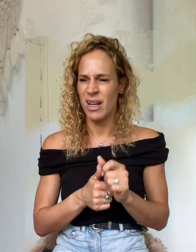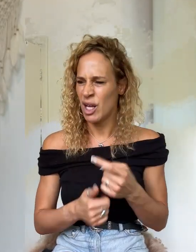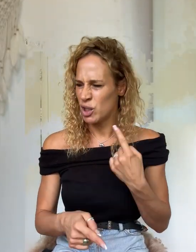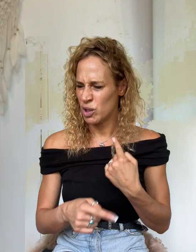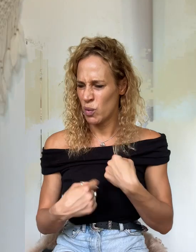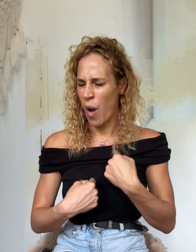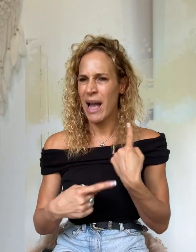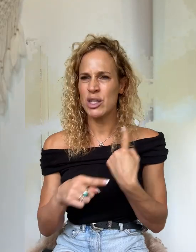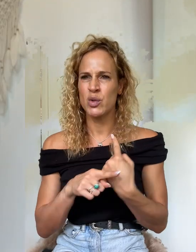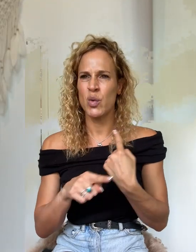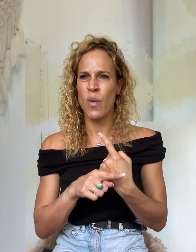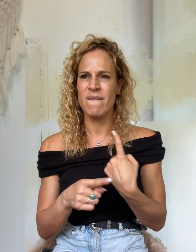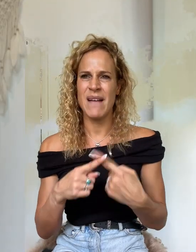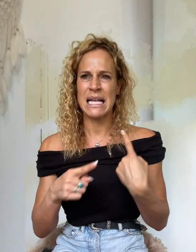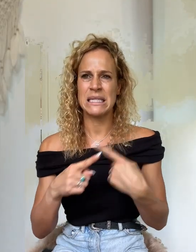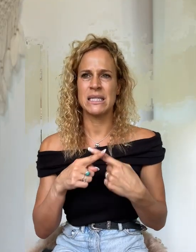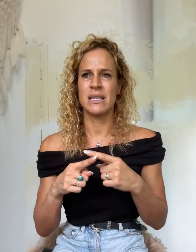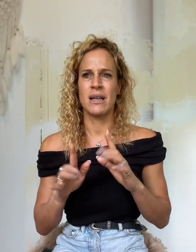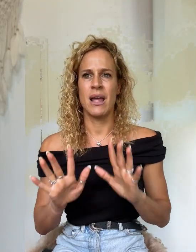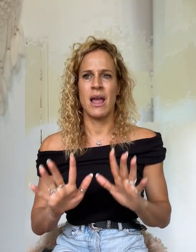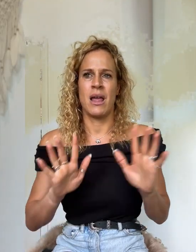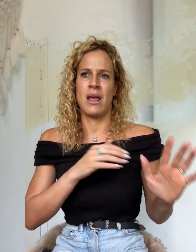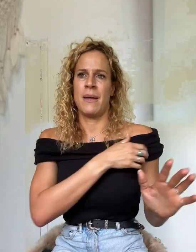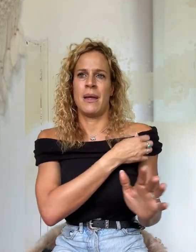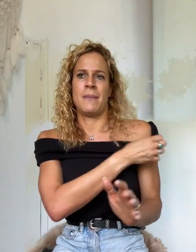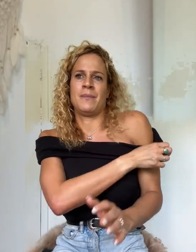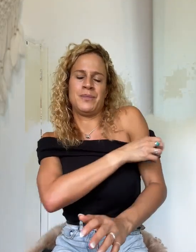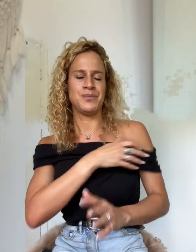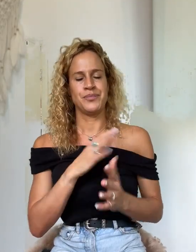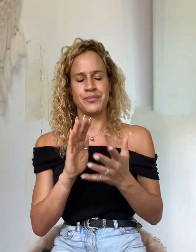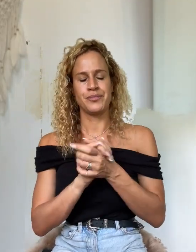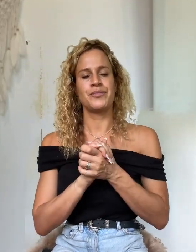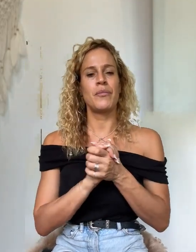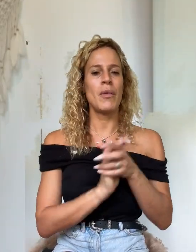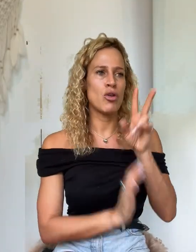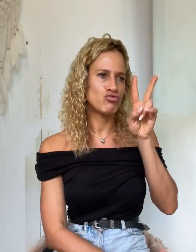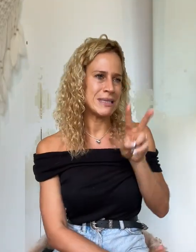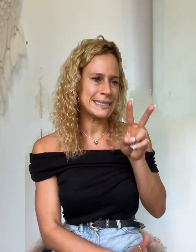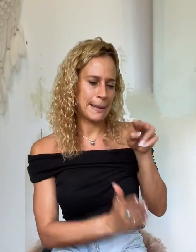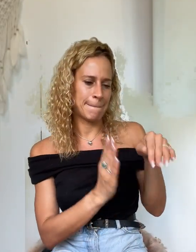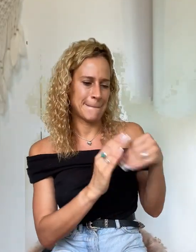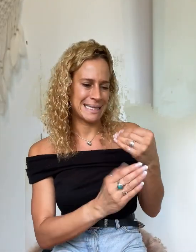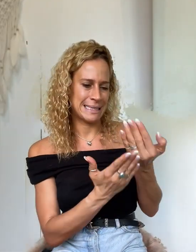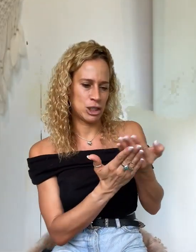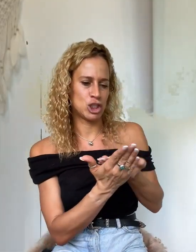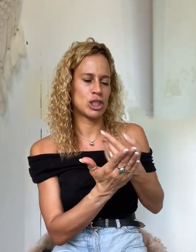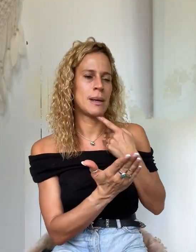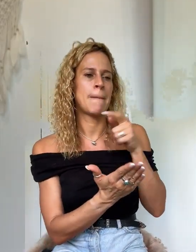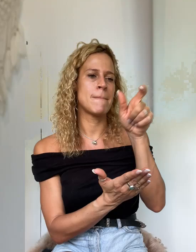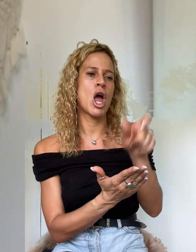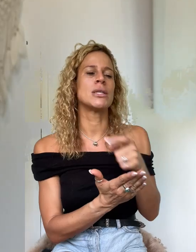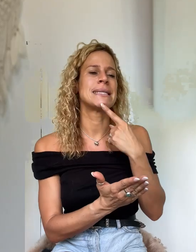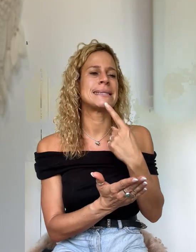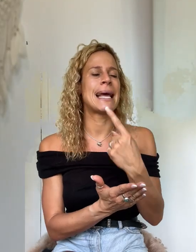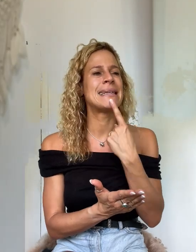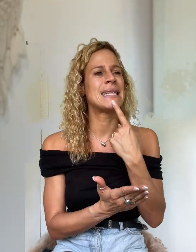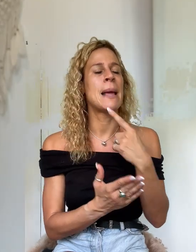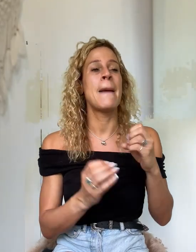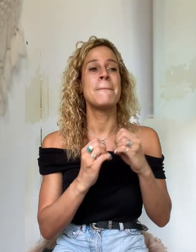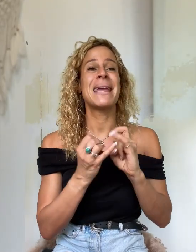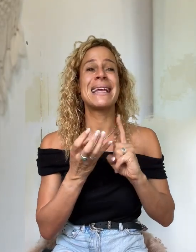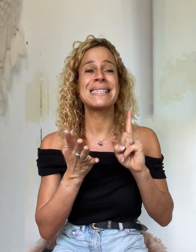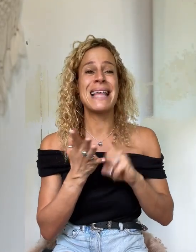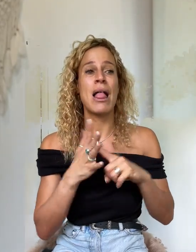So, do I talk really fast? I just feel like I'm talking really fast. Having a BSL break, but keeping the rhythm going